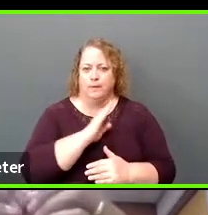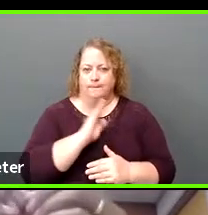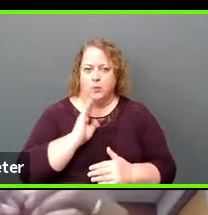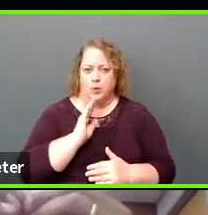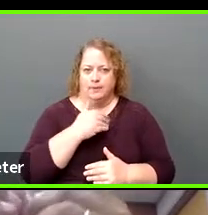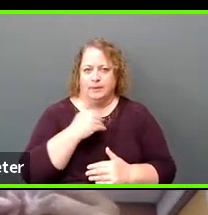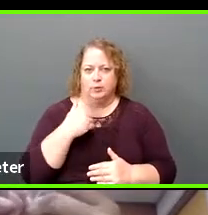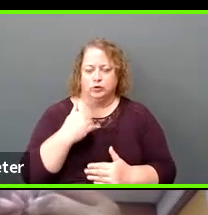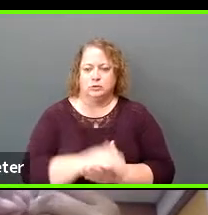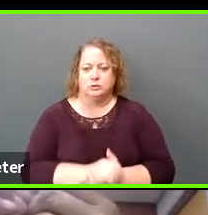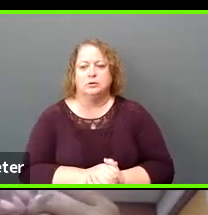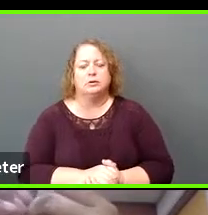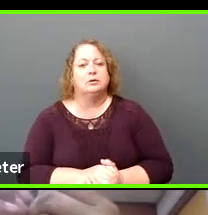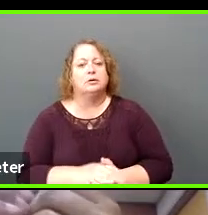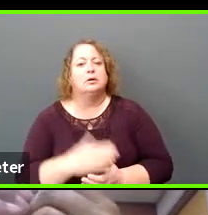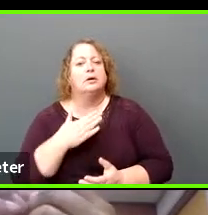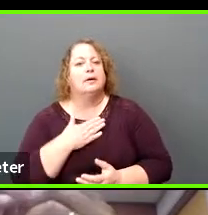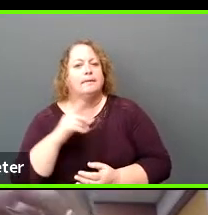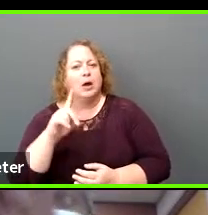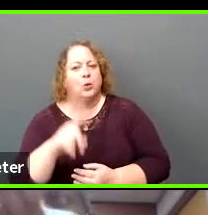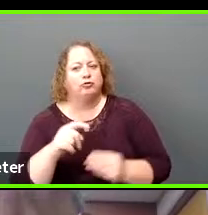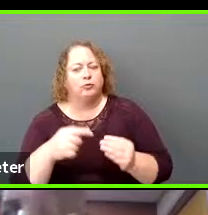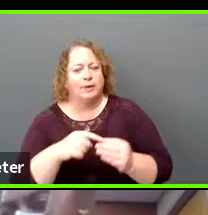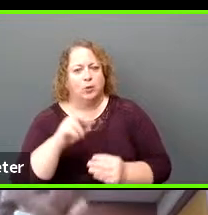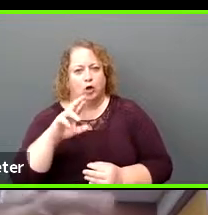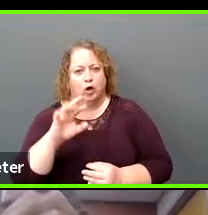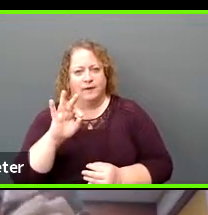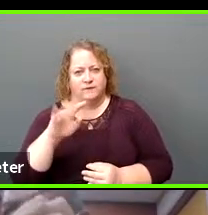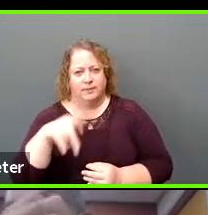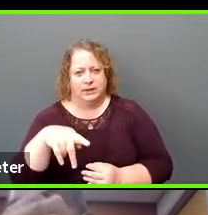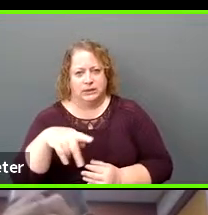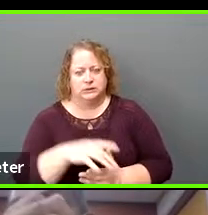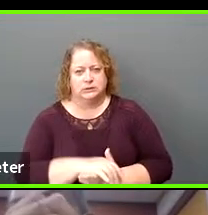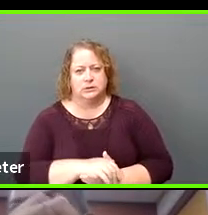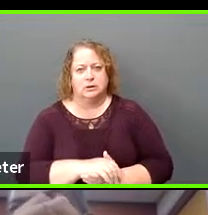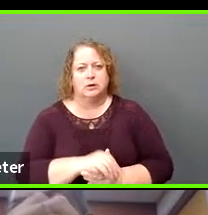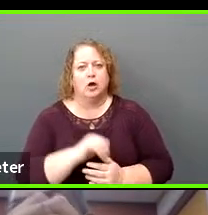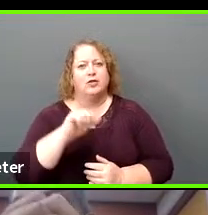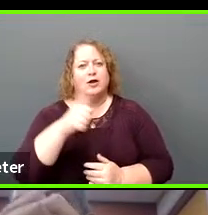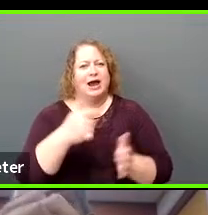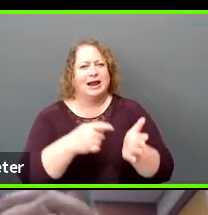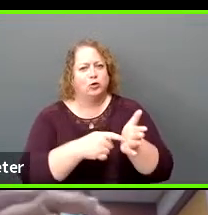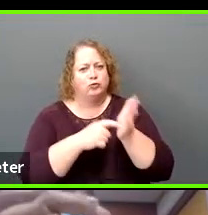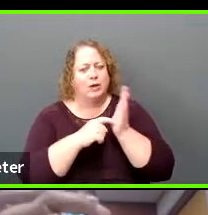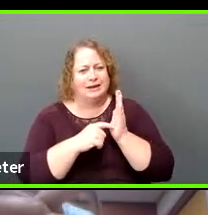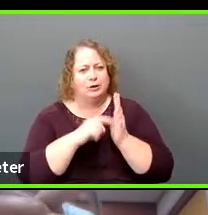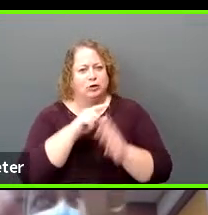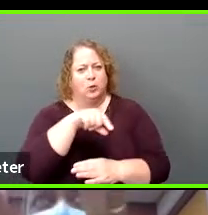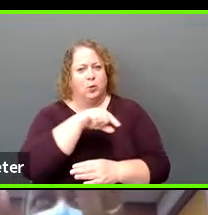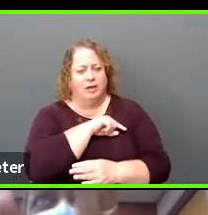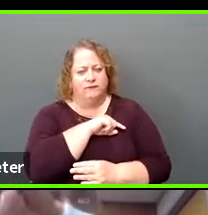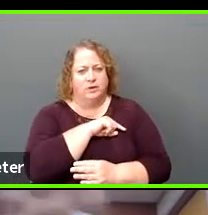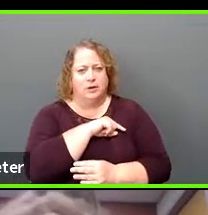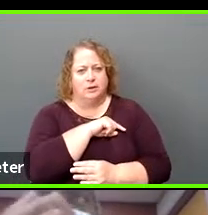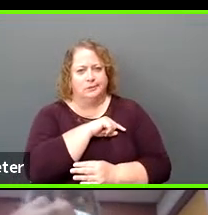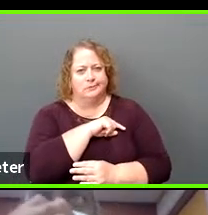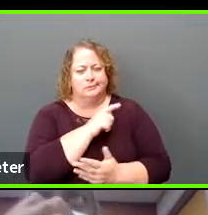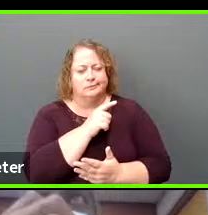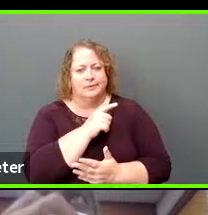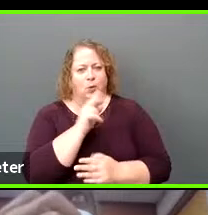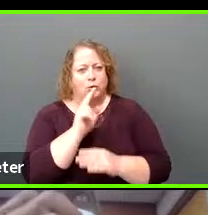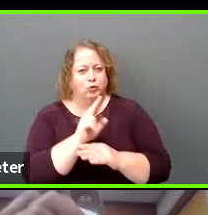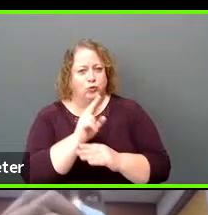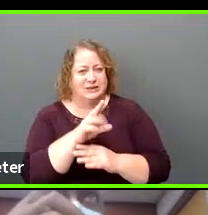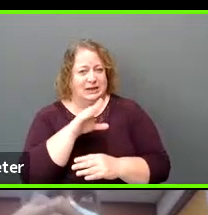Yep. My question to you is reference to RFPs. Are there any criteria, qualifying criteria that we